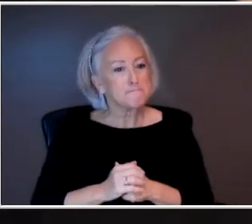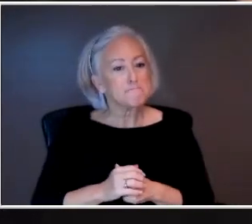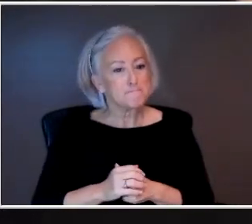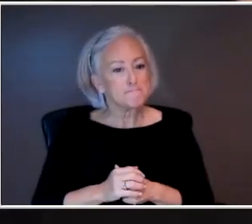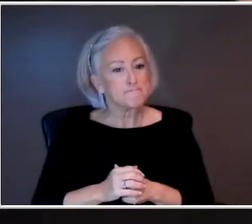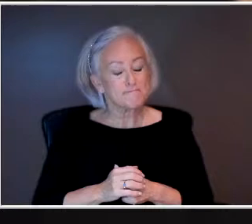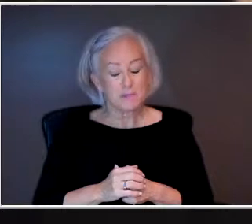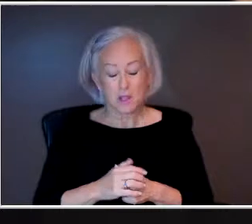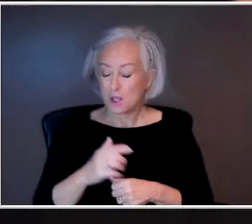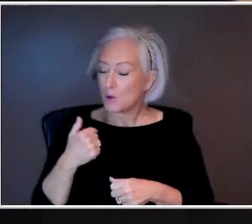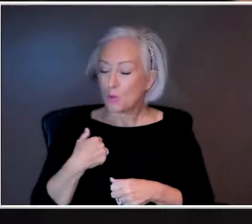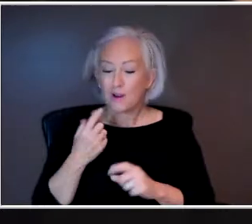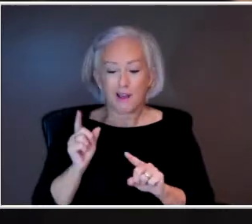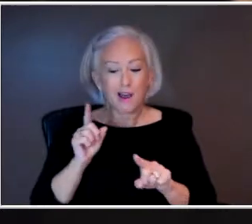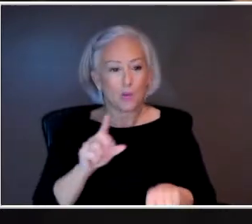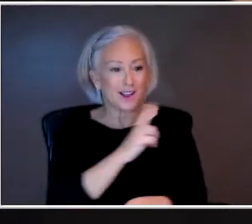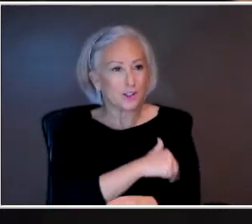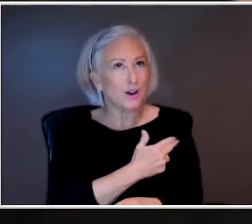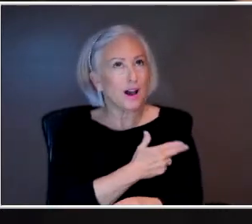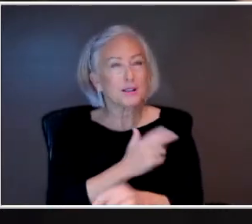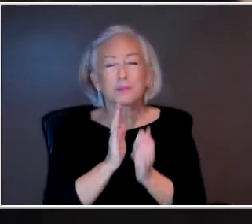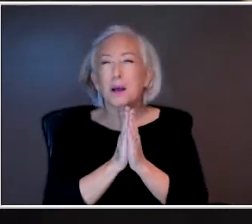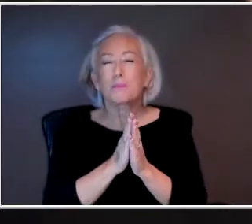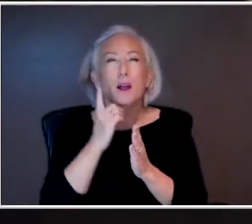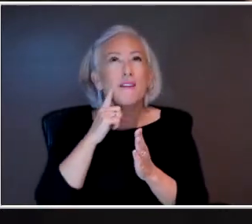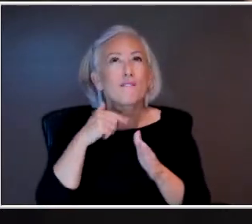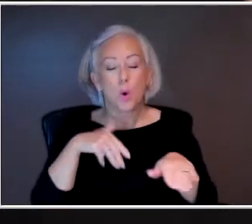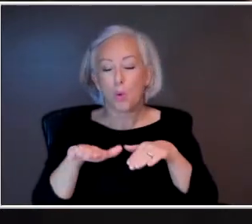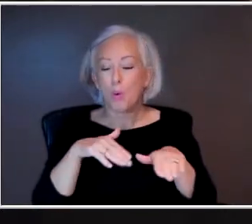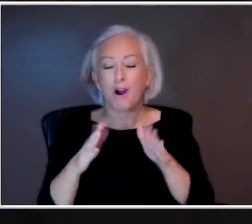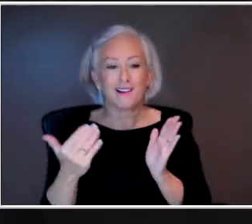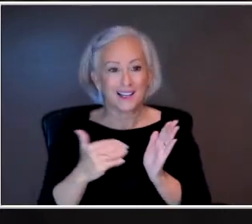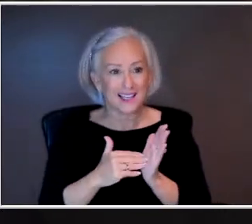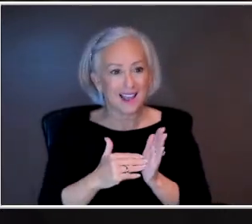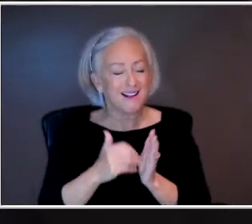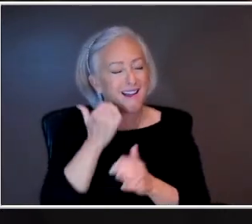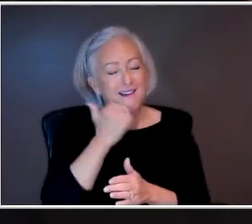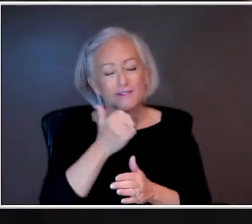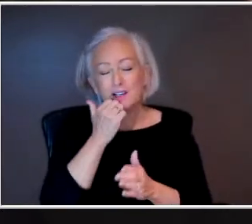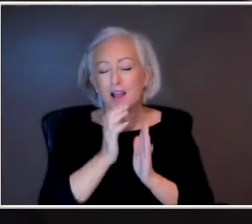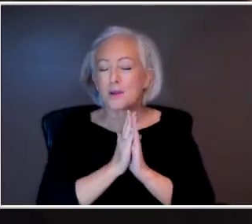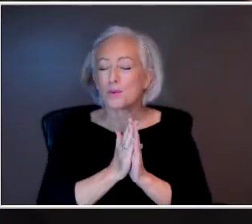like, please just let me walk again. You know, I prayed every day. And so